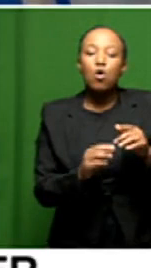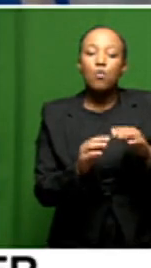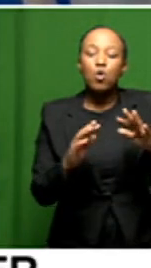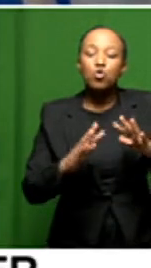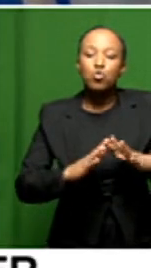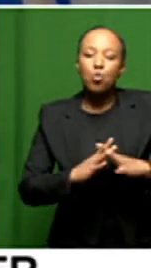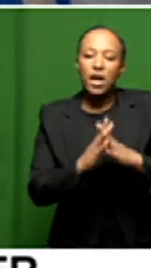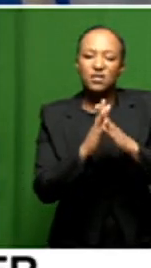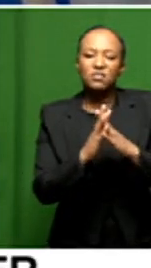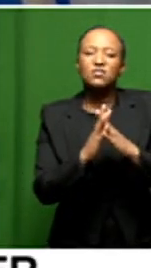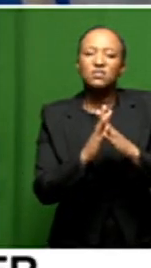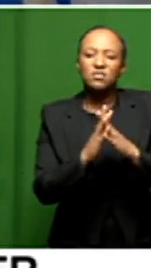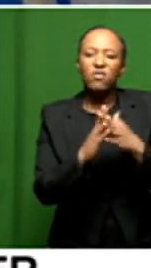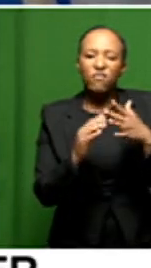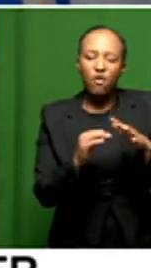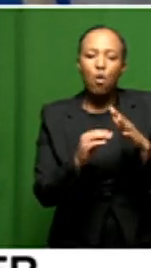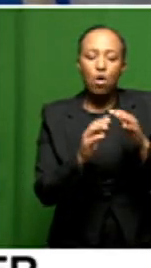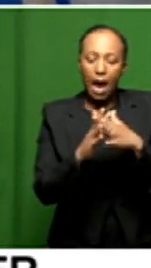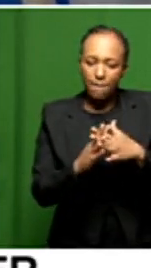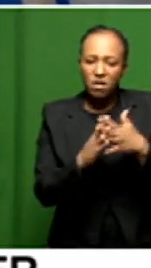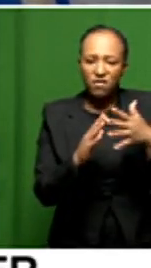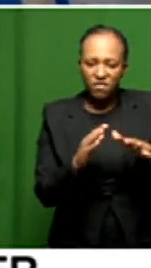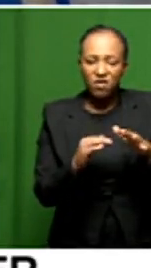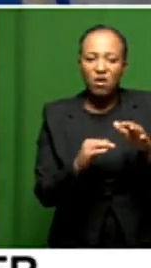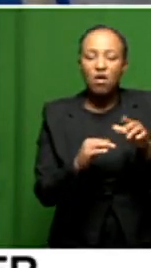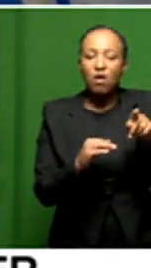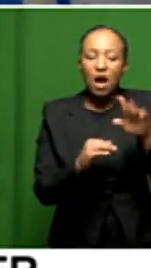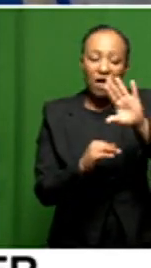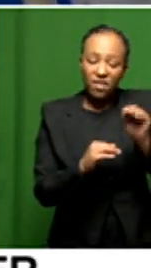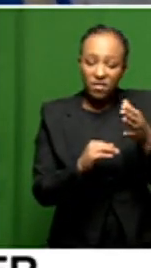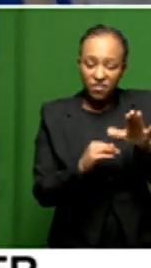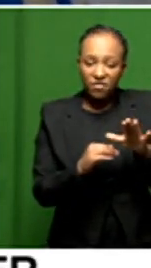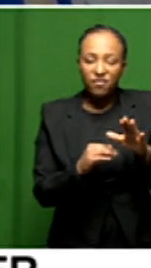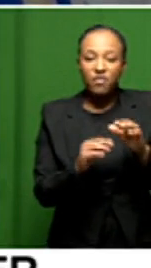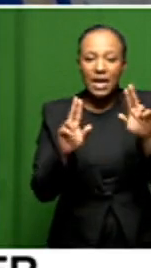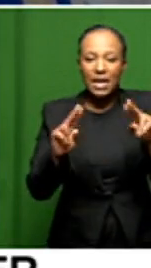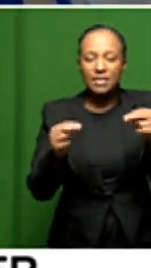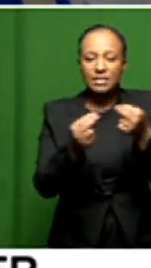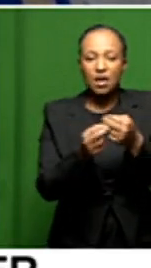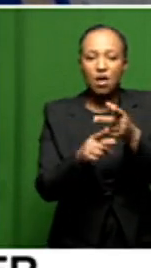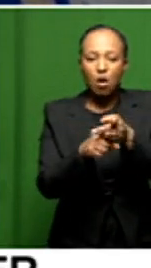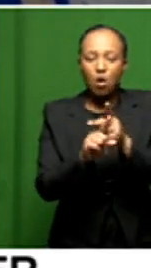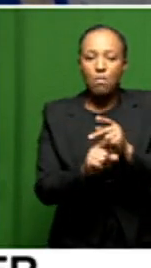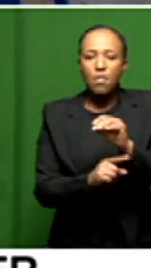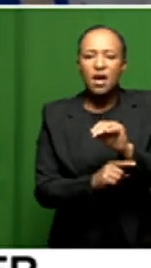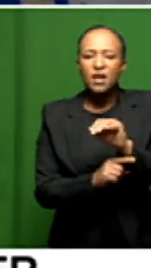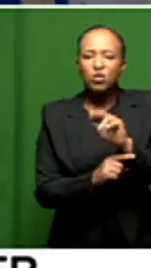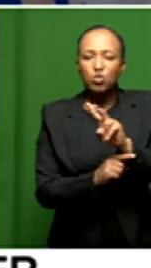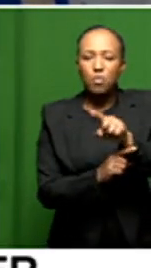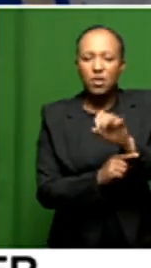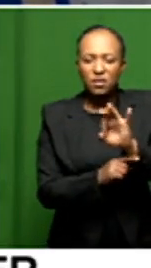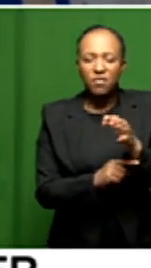Development, forecast that the cumulative cost of delayed vaccination alone will amount to $2.3 trillion